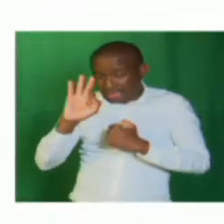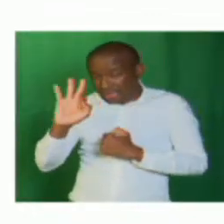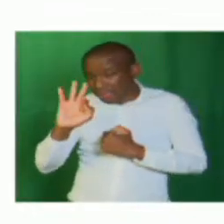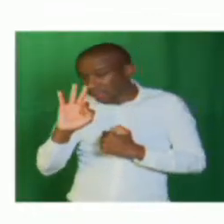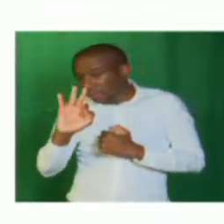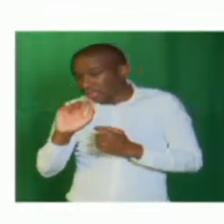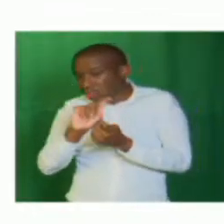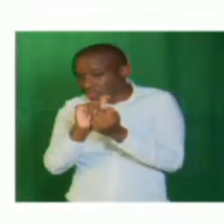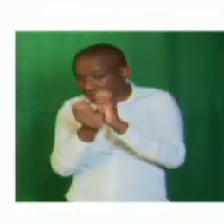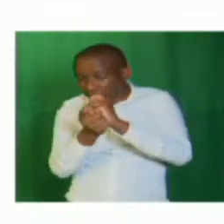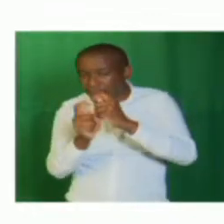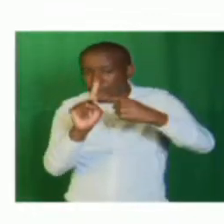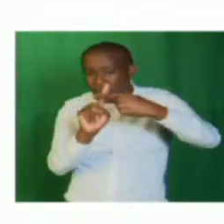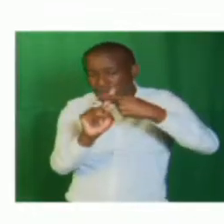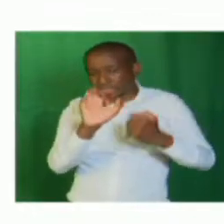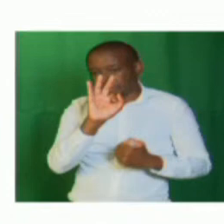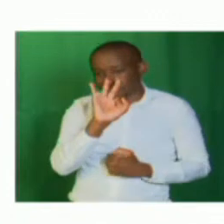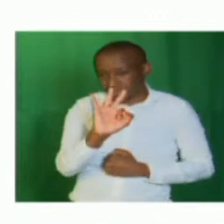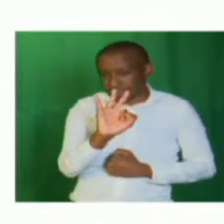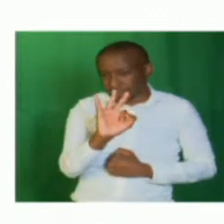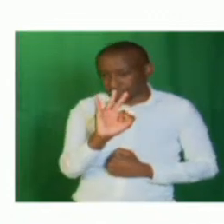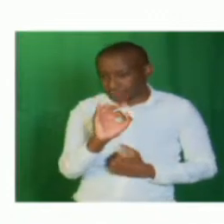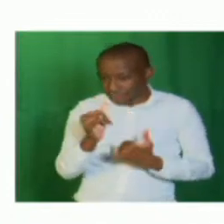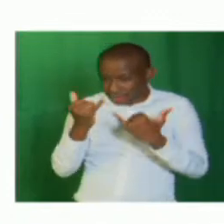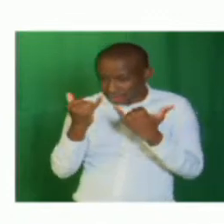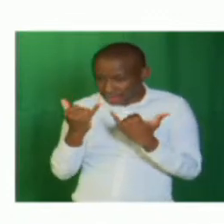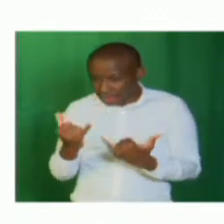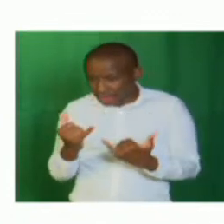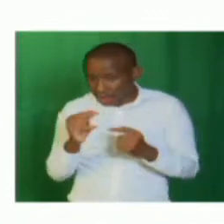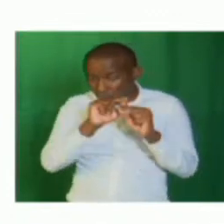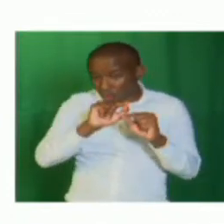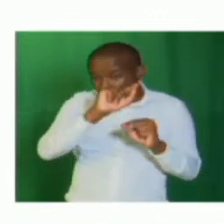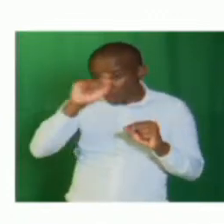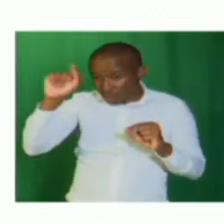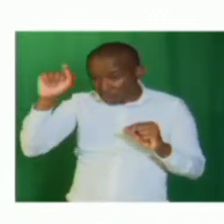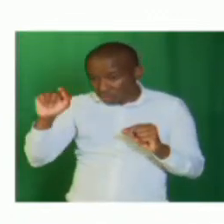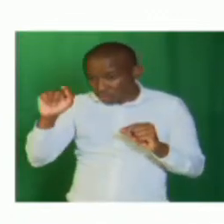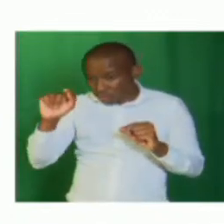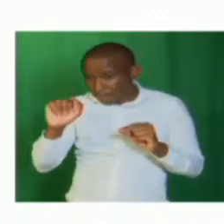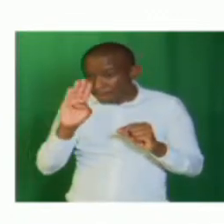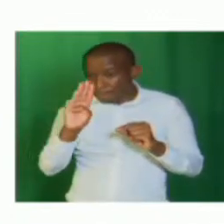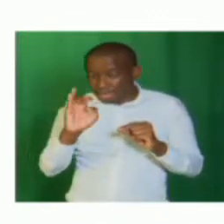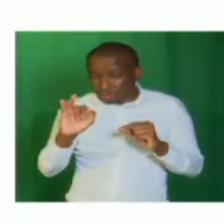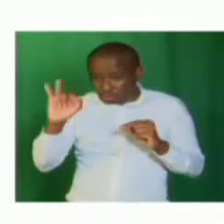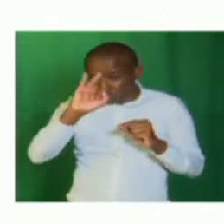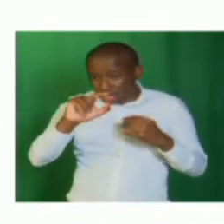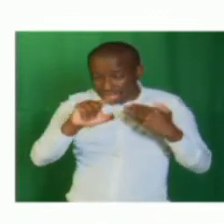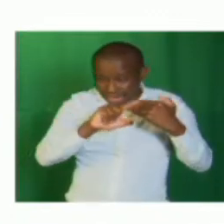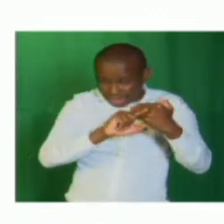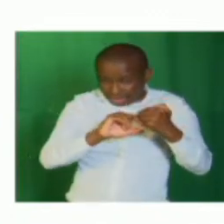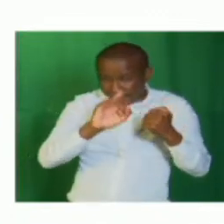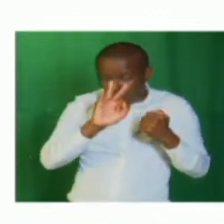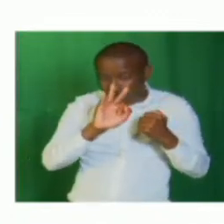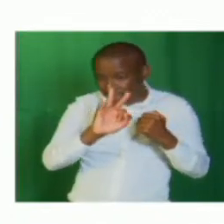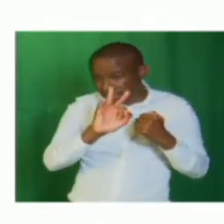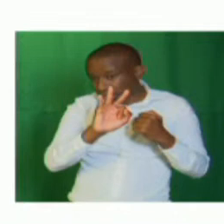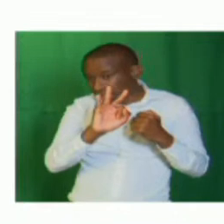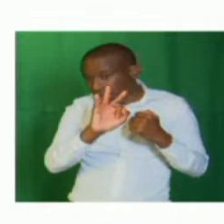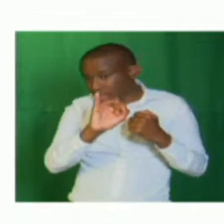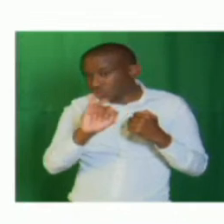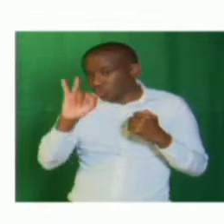then turns to positive 3. And then under the root sign negative b squared, it's negative 3 squared, which is 9,